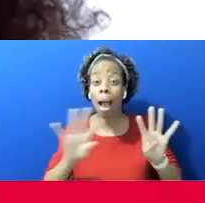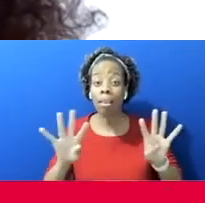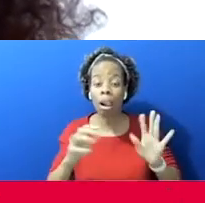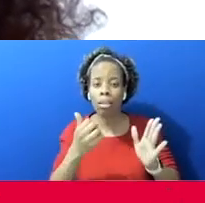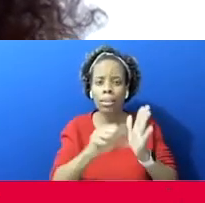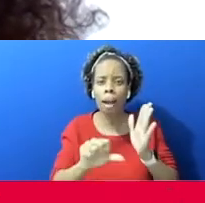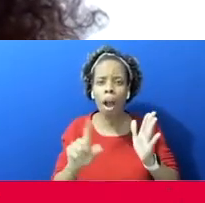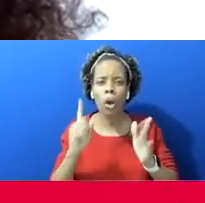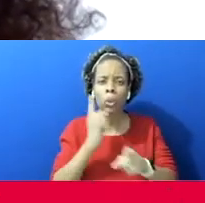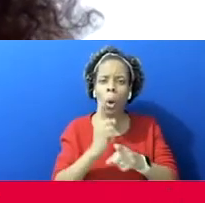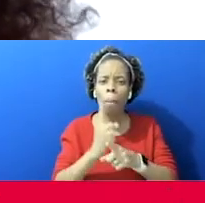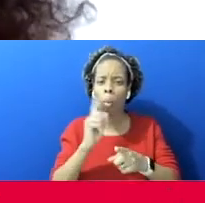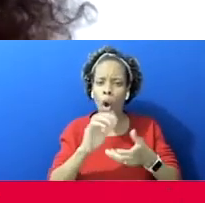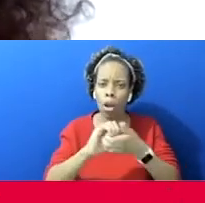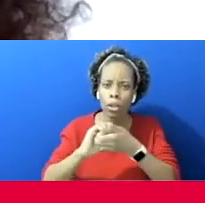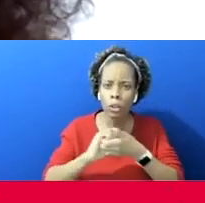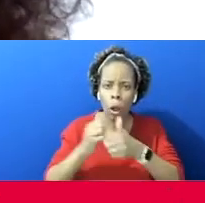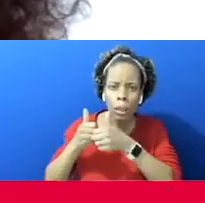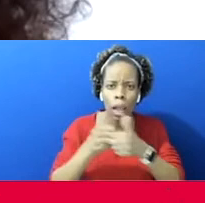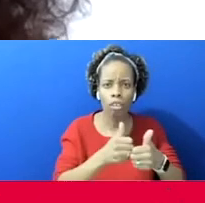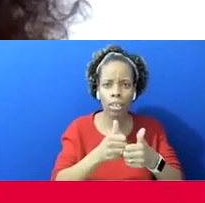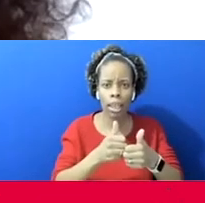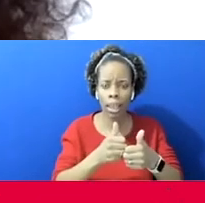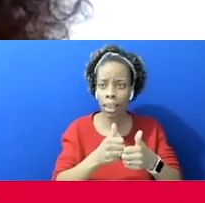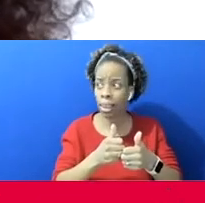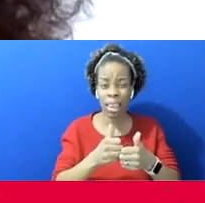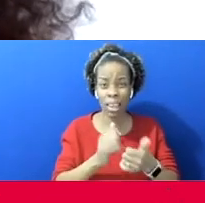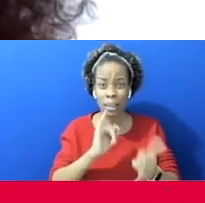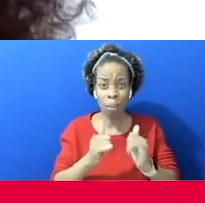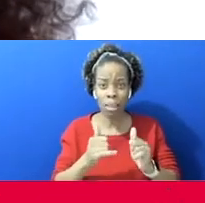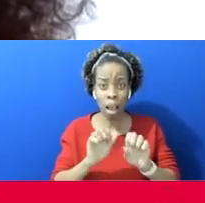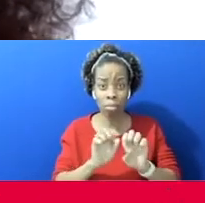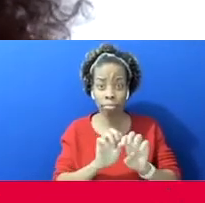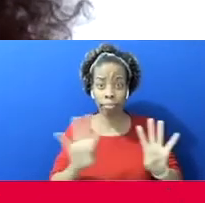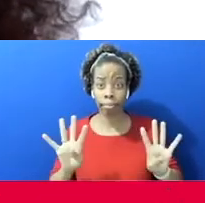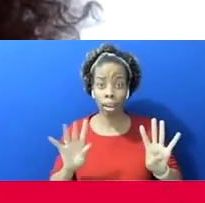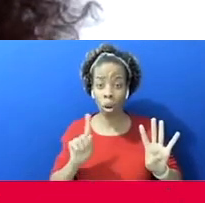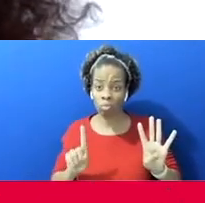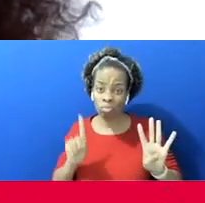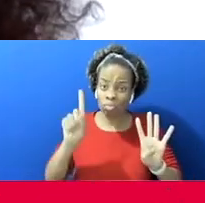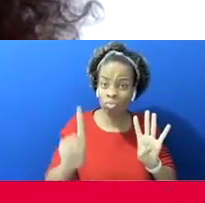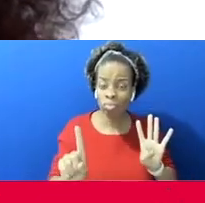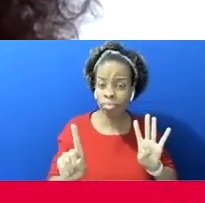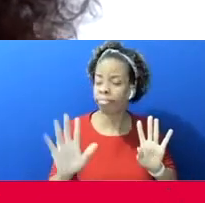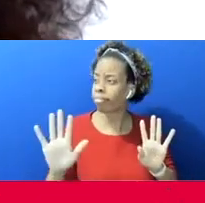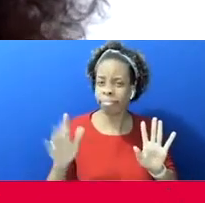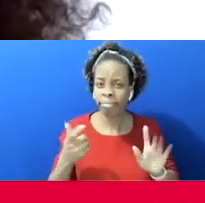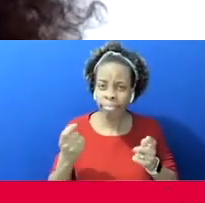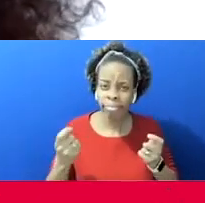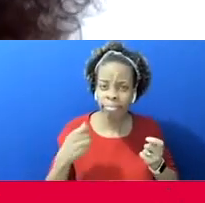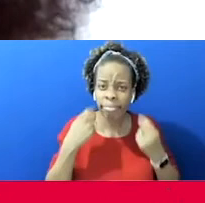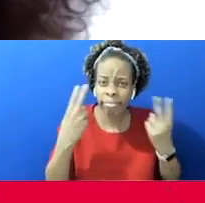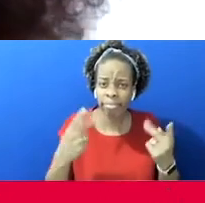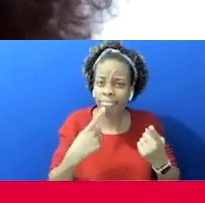solidarity means putting yourself in like an uncomfortable place, because it means finally kind of facing what it is that you're aligning